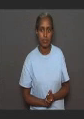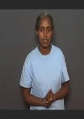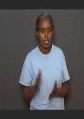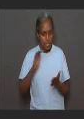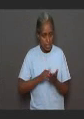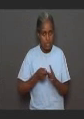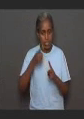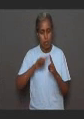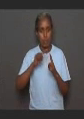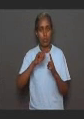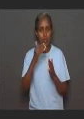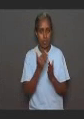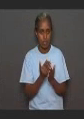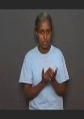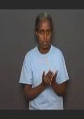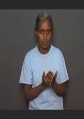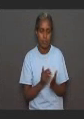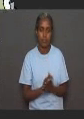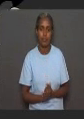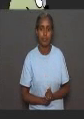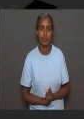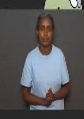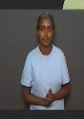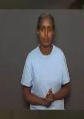Let's get back to our lesson.